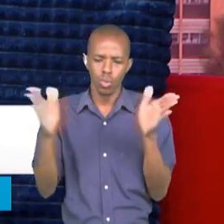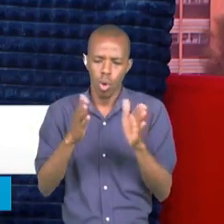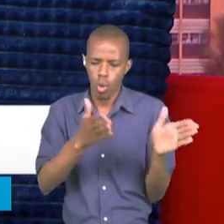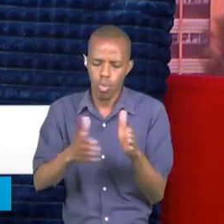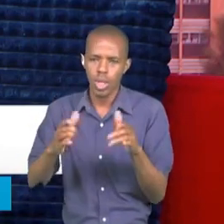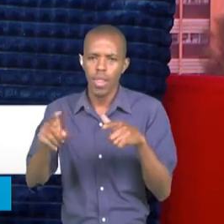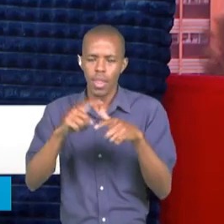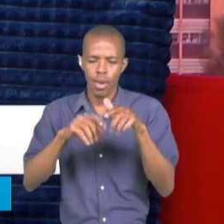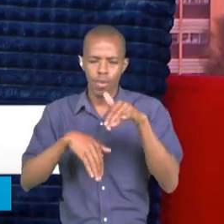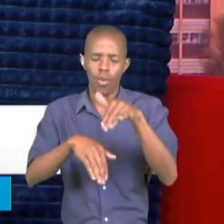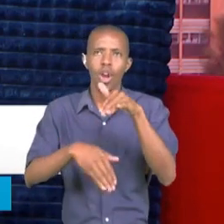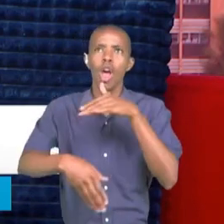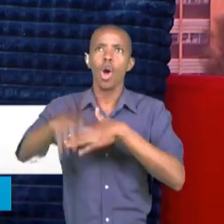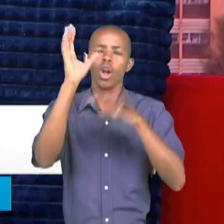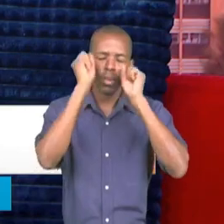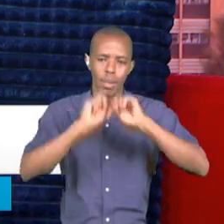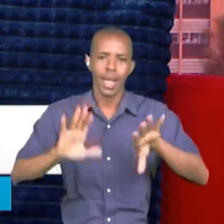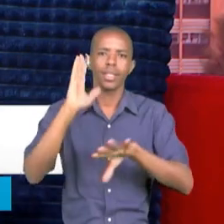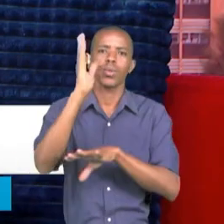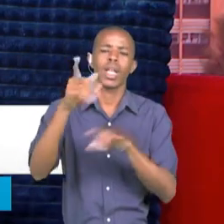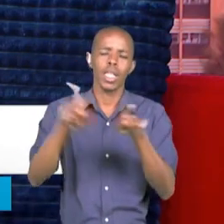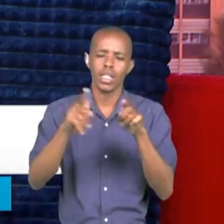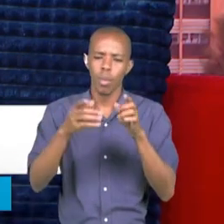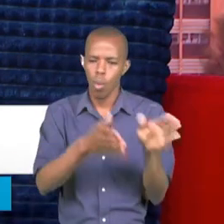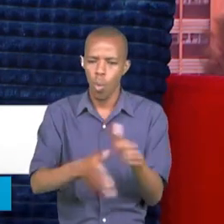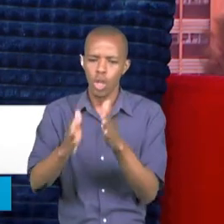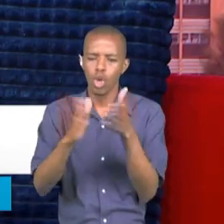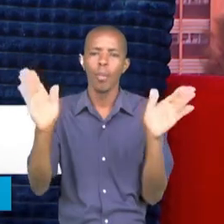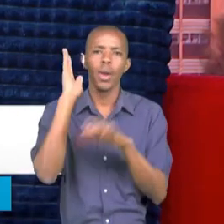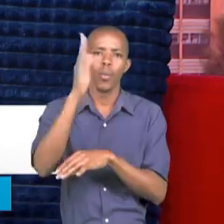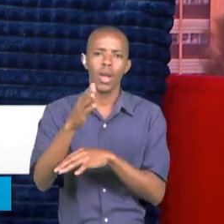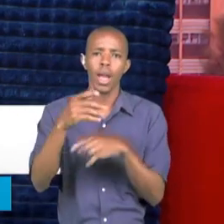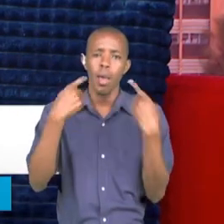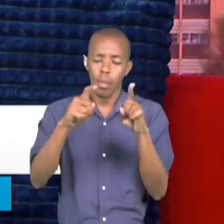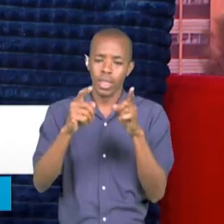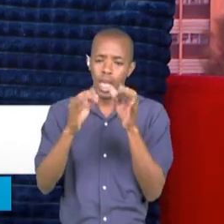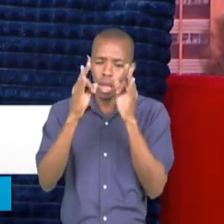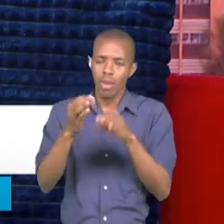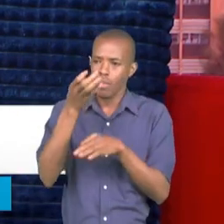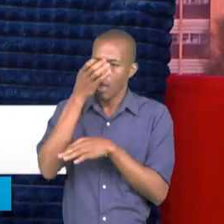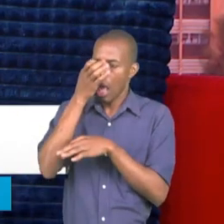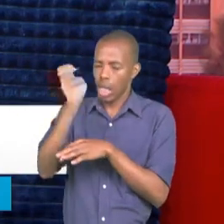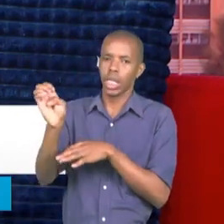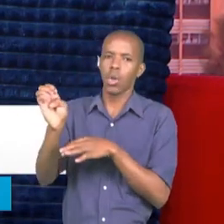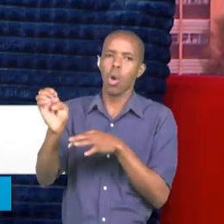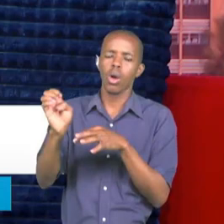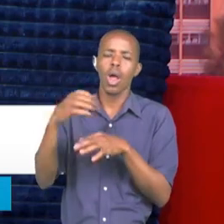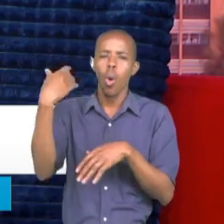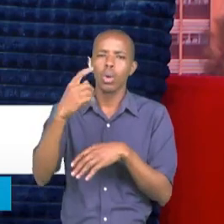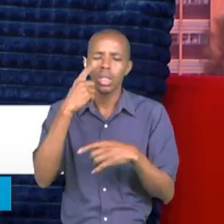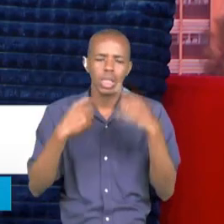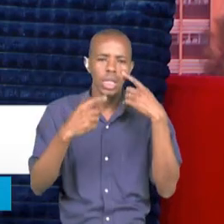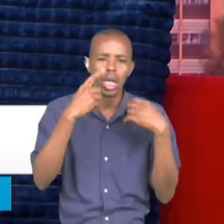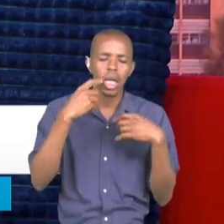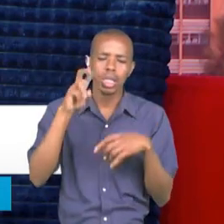up, hata Mungu anakubariki. Hata Mungu anakufungulia njia. But when you ignore them and you're crying there, you want to be employed, you want a white